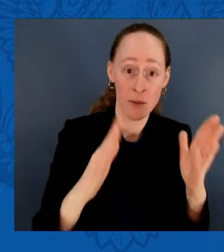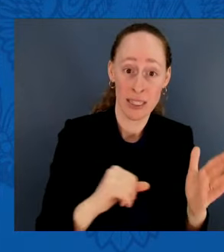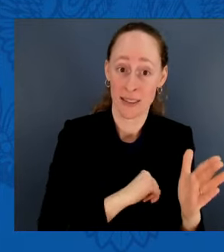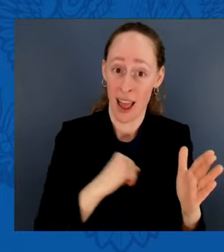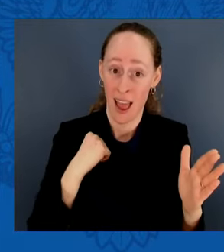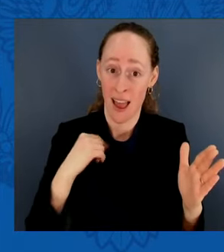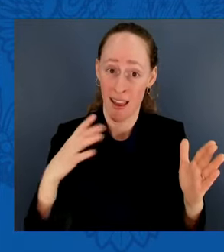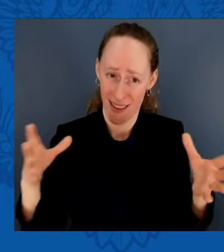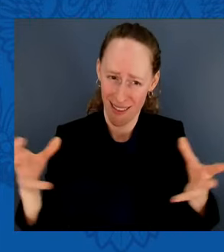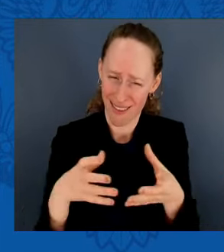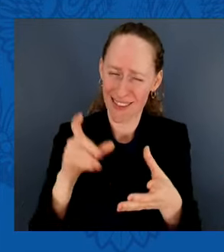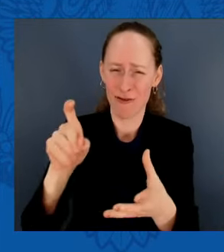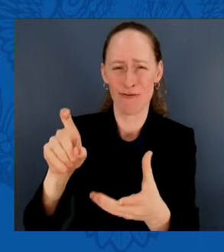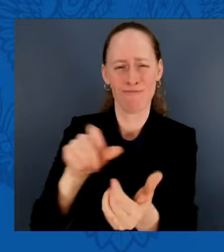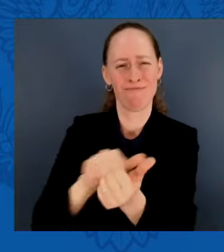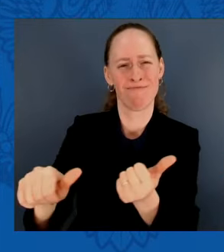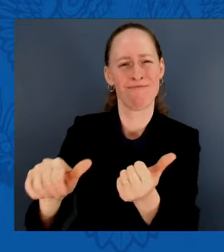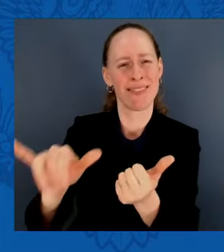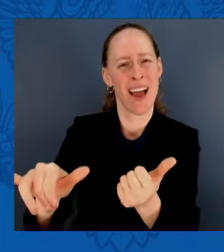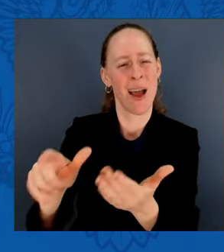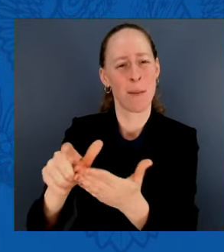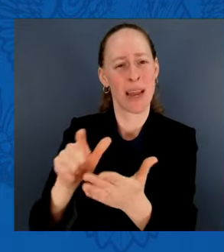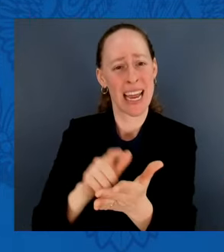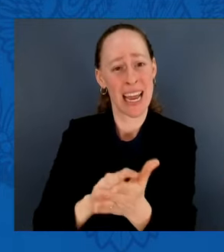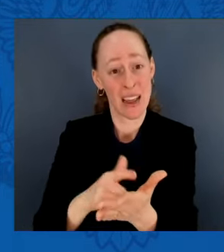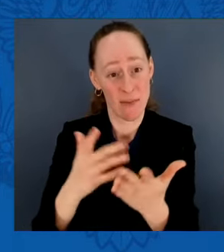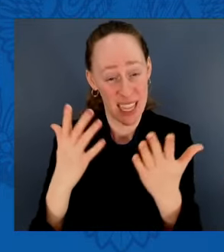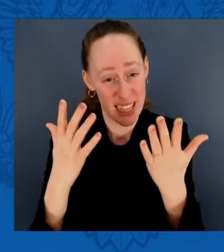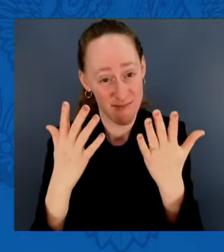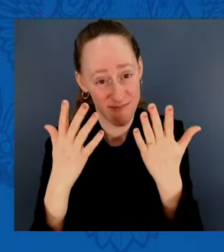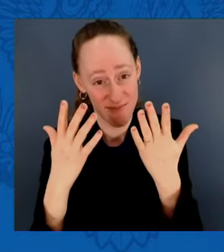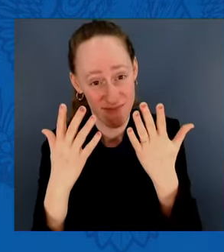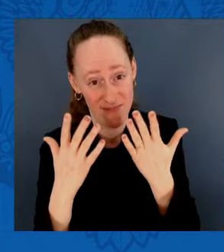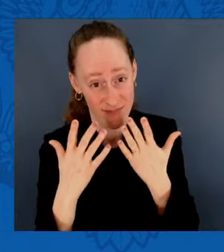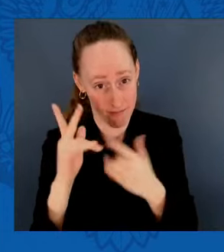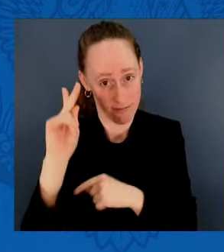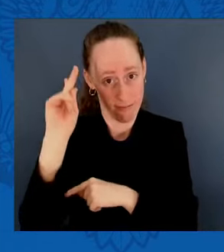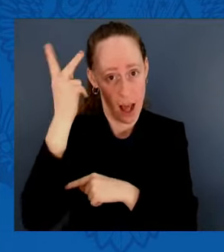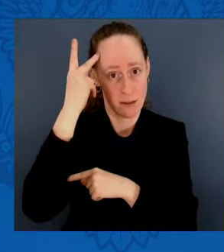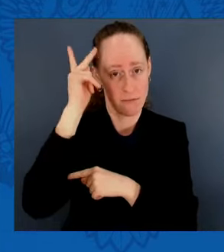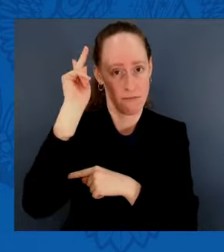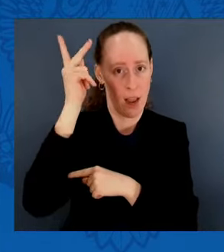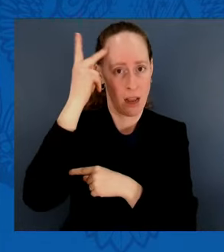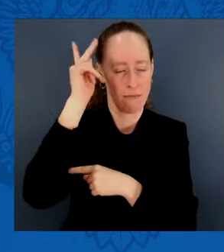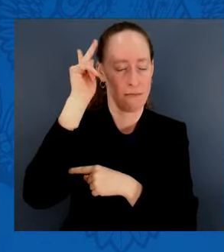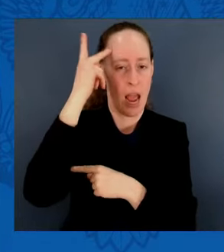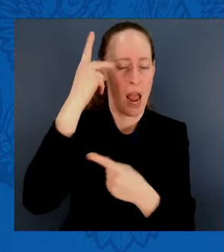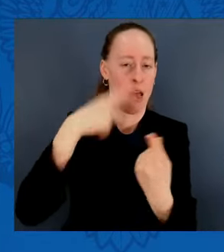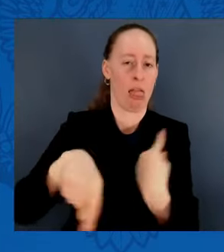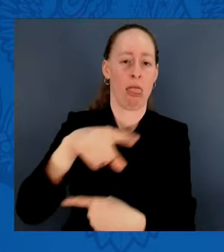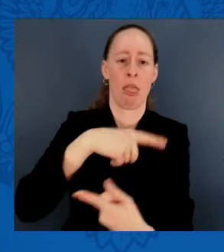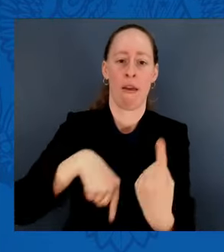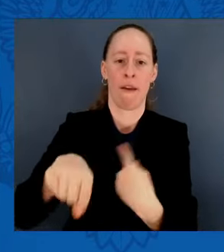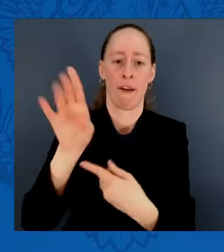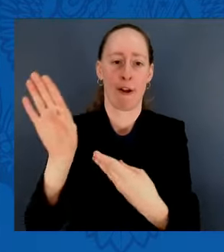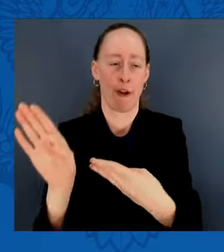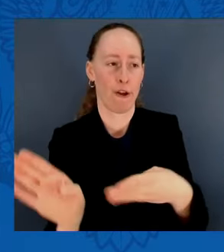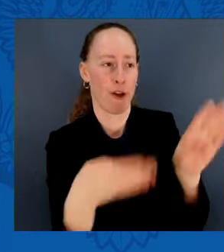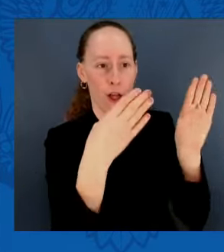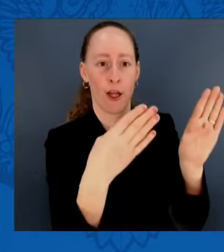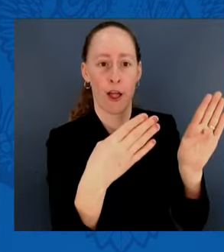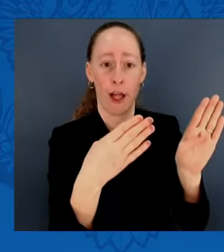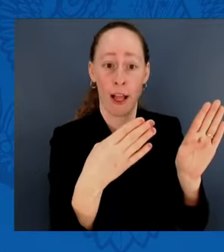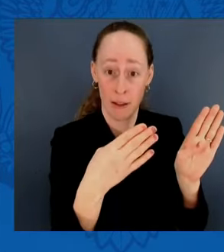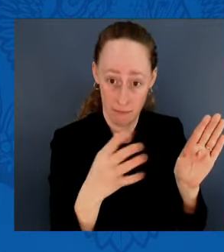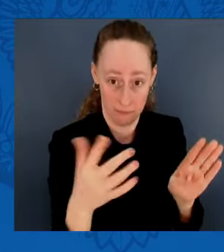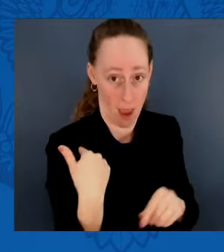But unfortunately, politics has derailed this bill so far. I'm told my predecessor called members of Congress